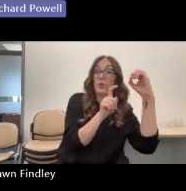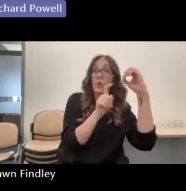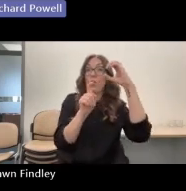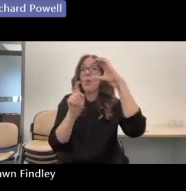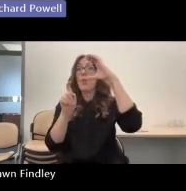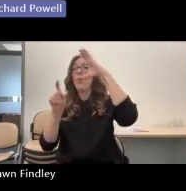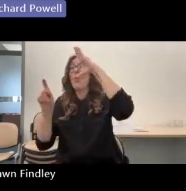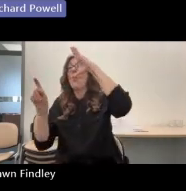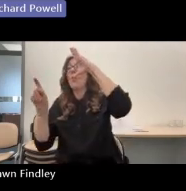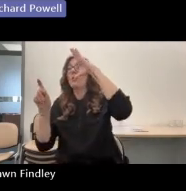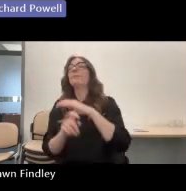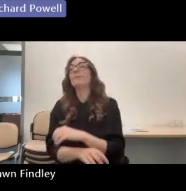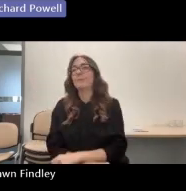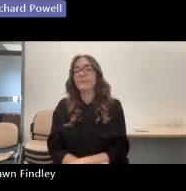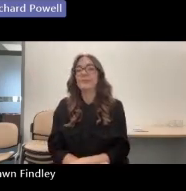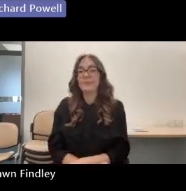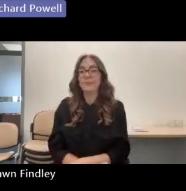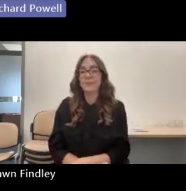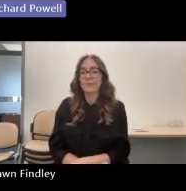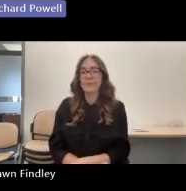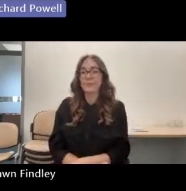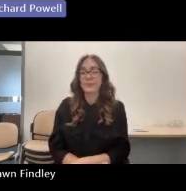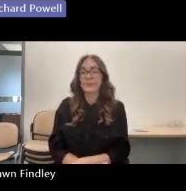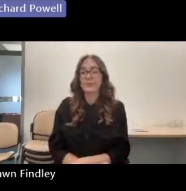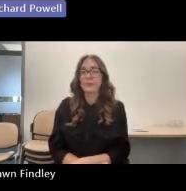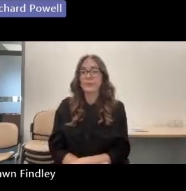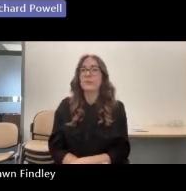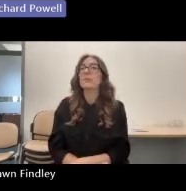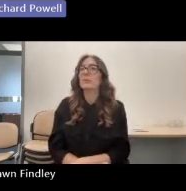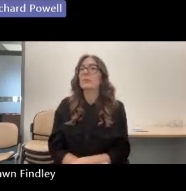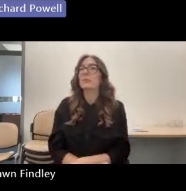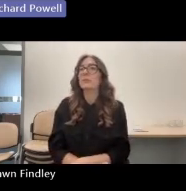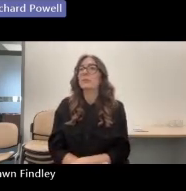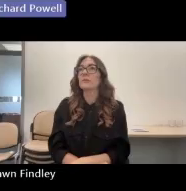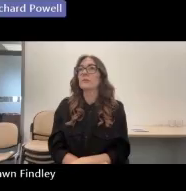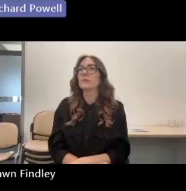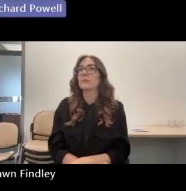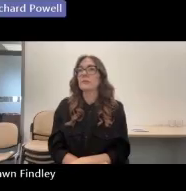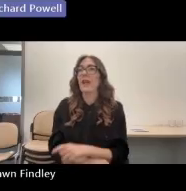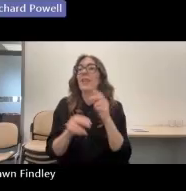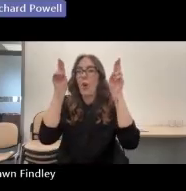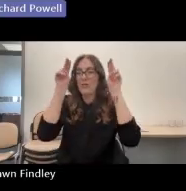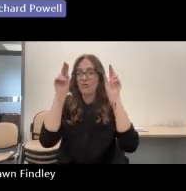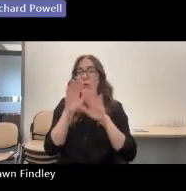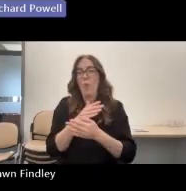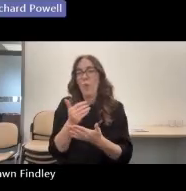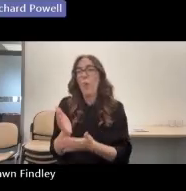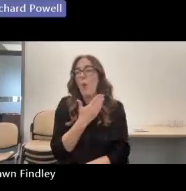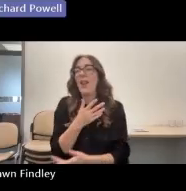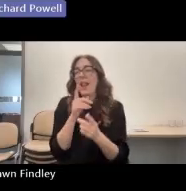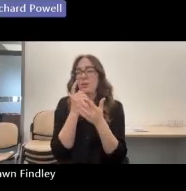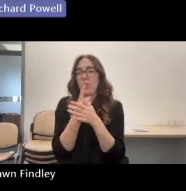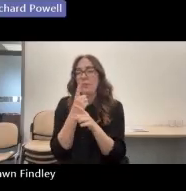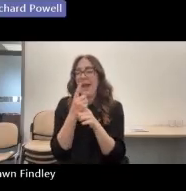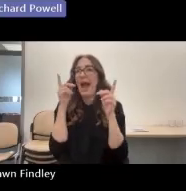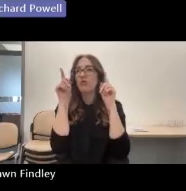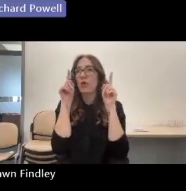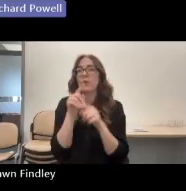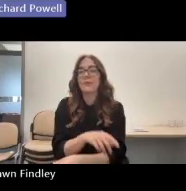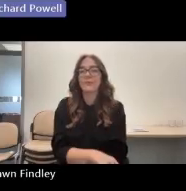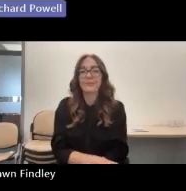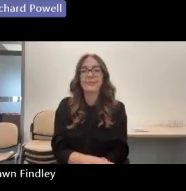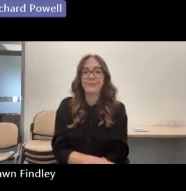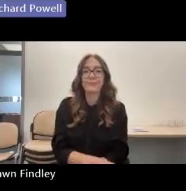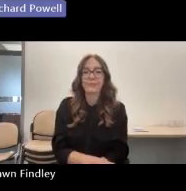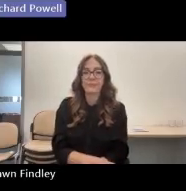do is we can actually change that brightness setting, just slide it across. Okay. It doesn't show